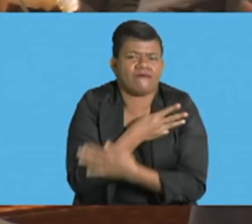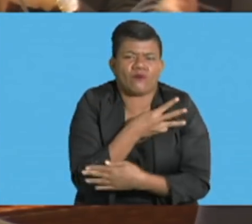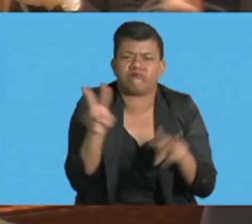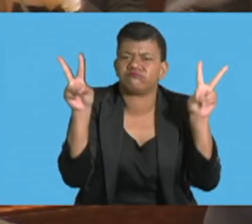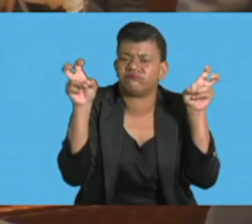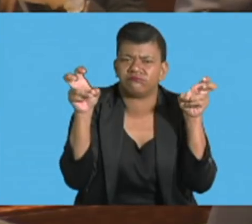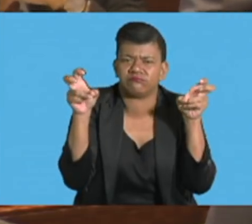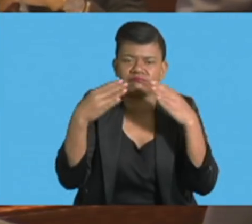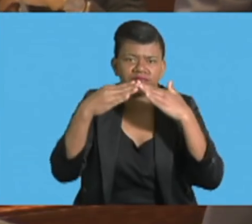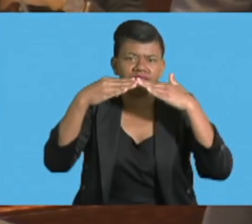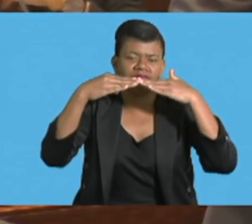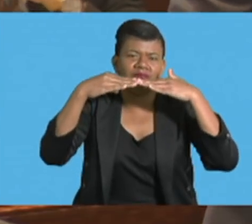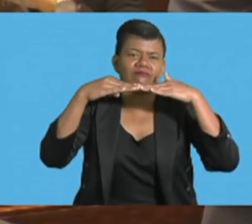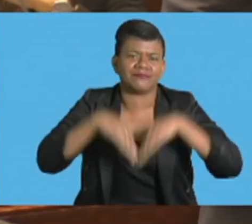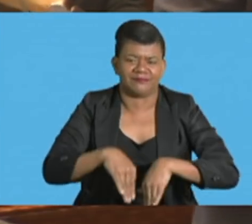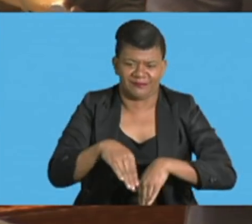Honorable